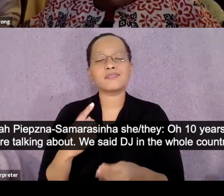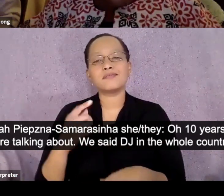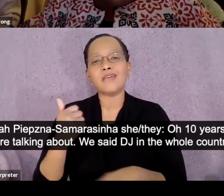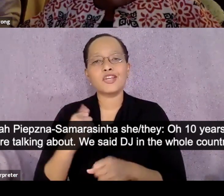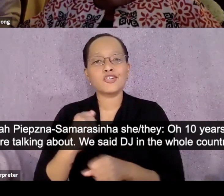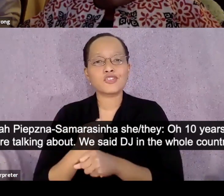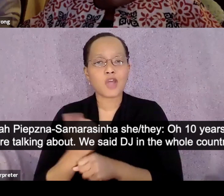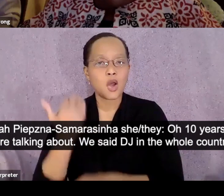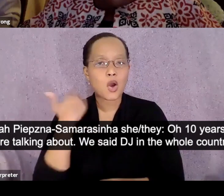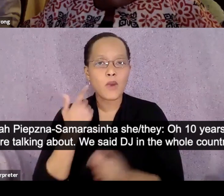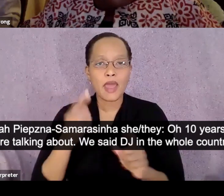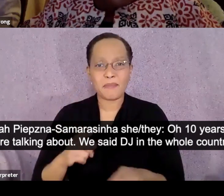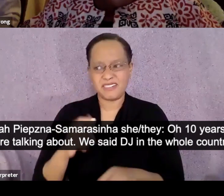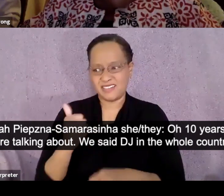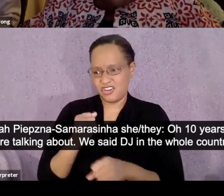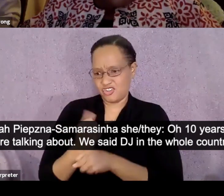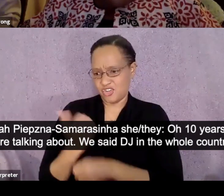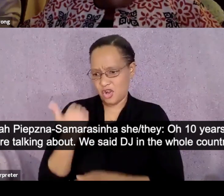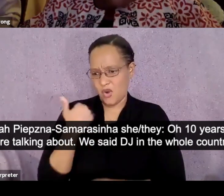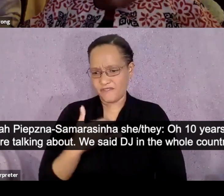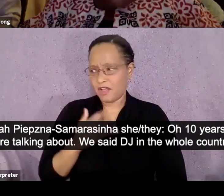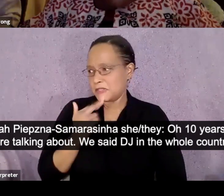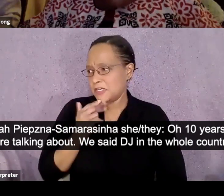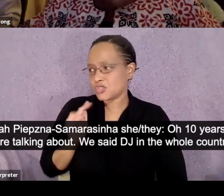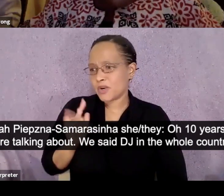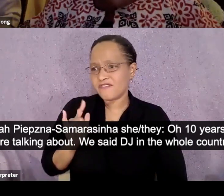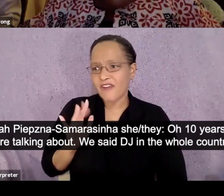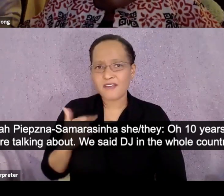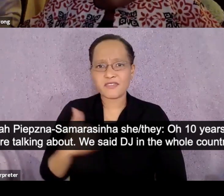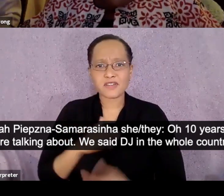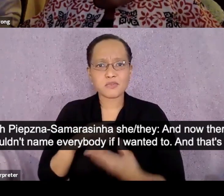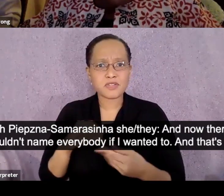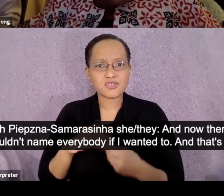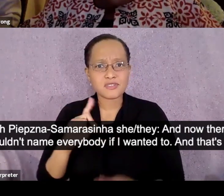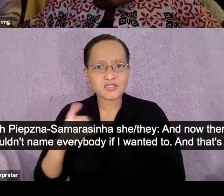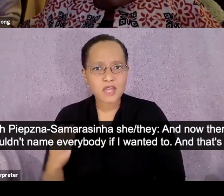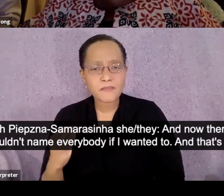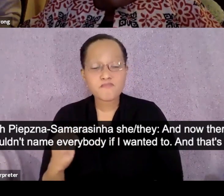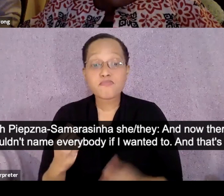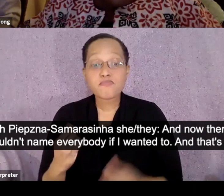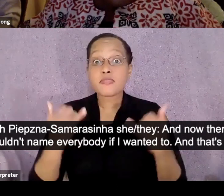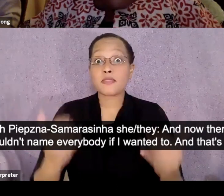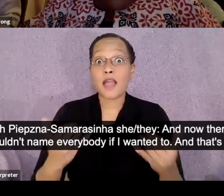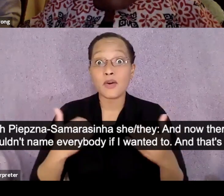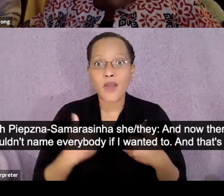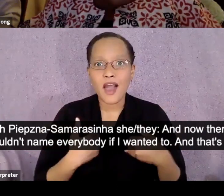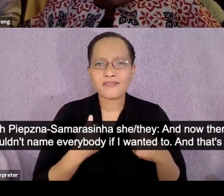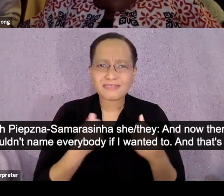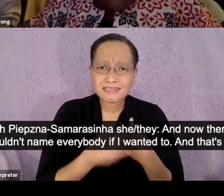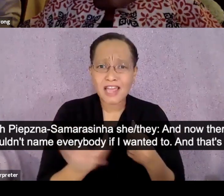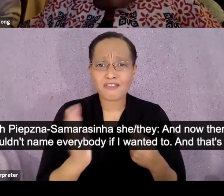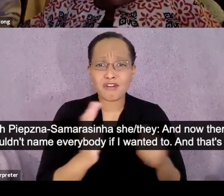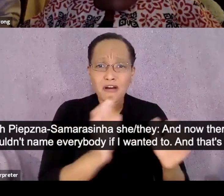felt like there was 25 of us who knew what the hell we were talking about when we said DJ in the whole country to me. And now there's like little collectives, little groups,